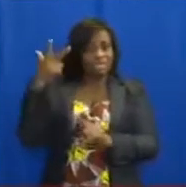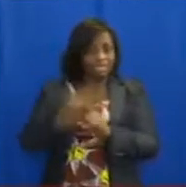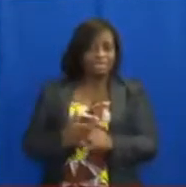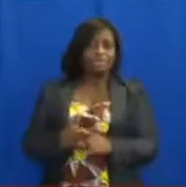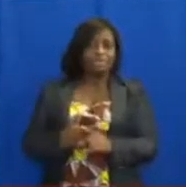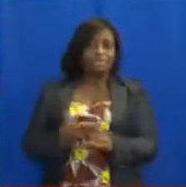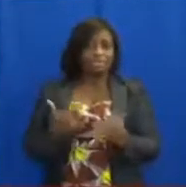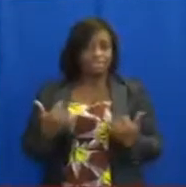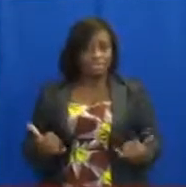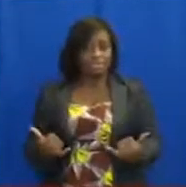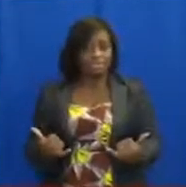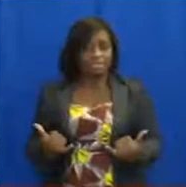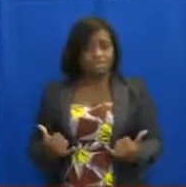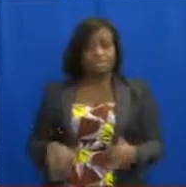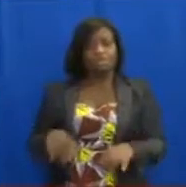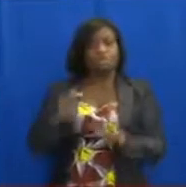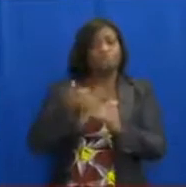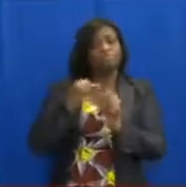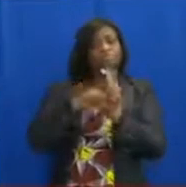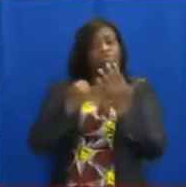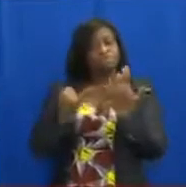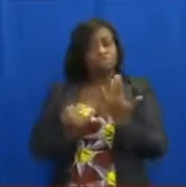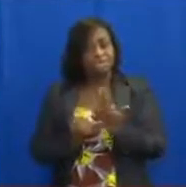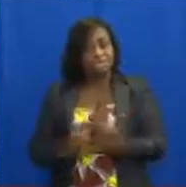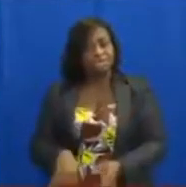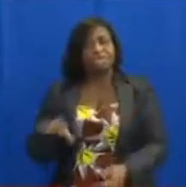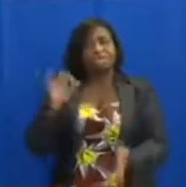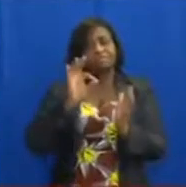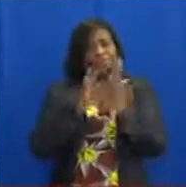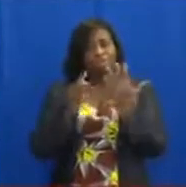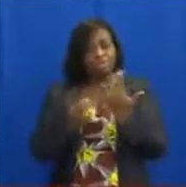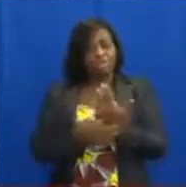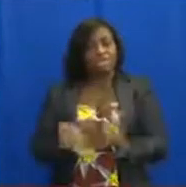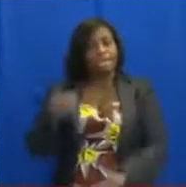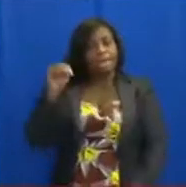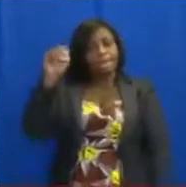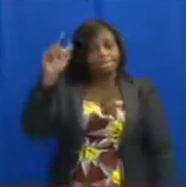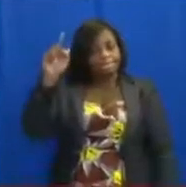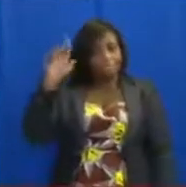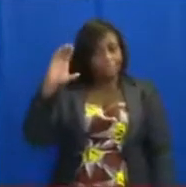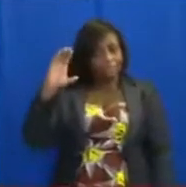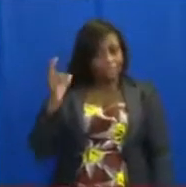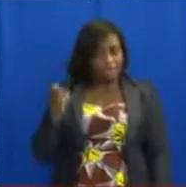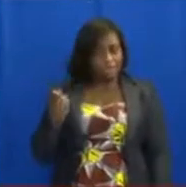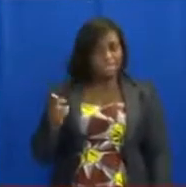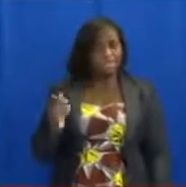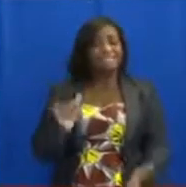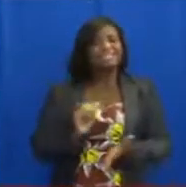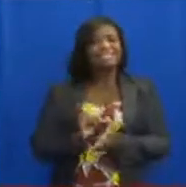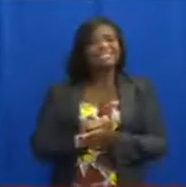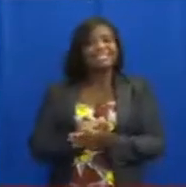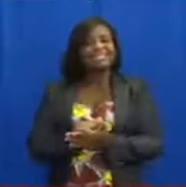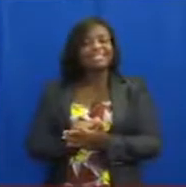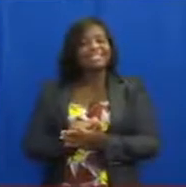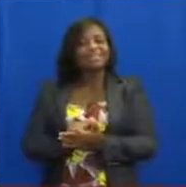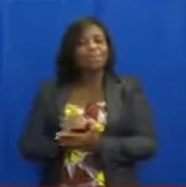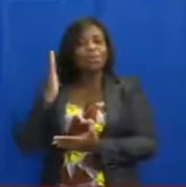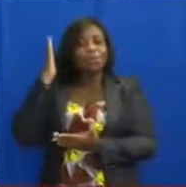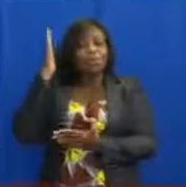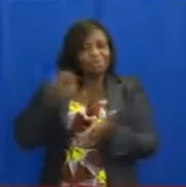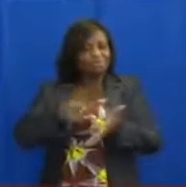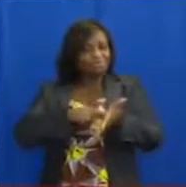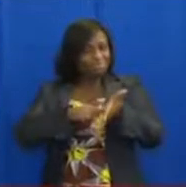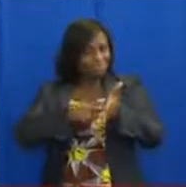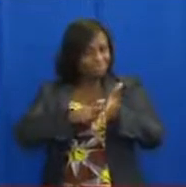next 3 months, i.e. for the months of January, February, and March. This relief package will